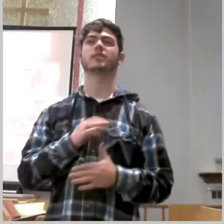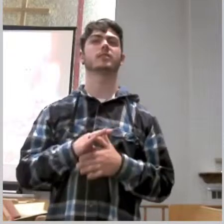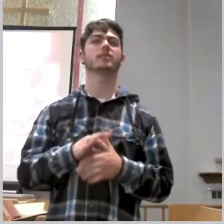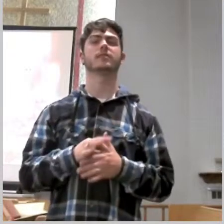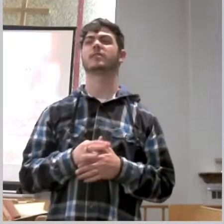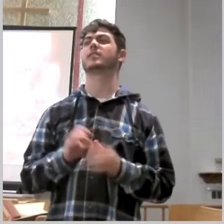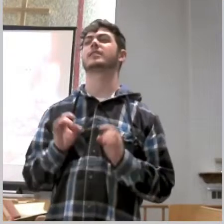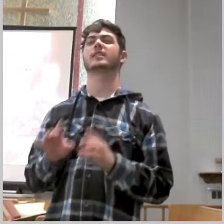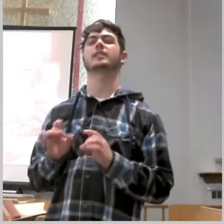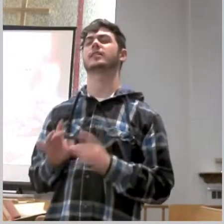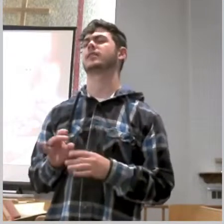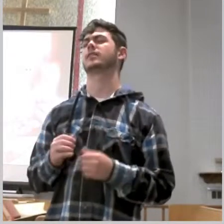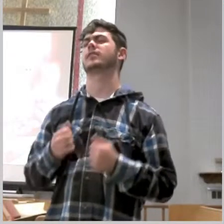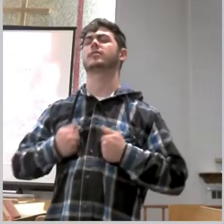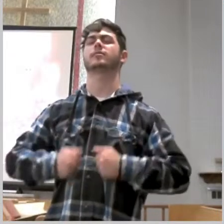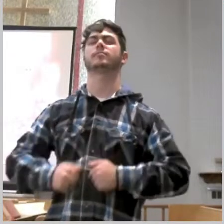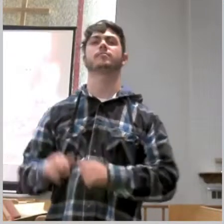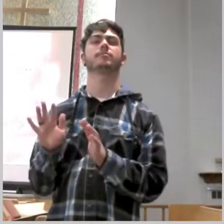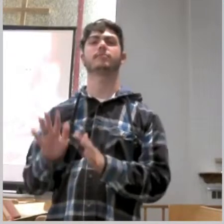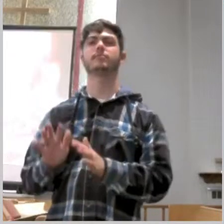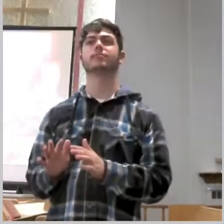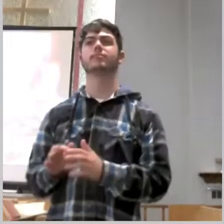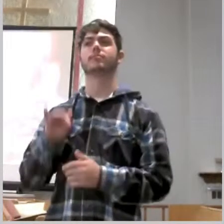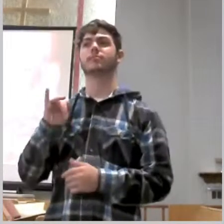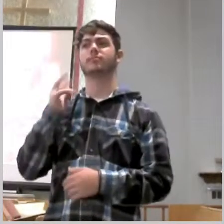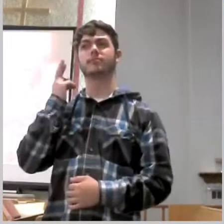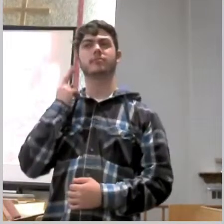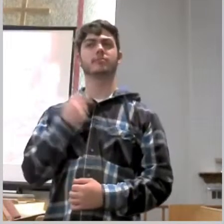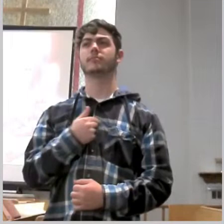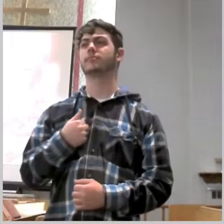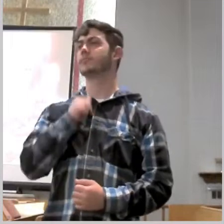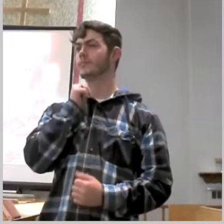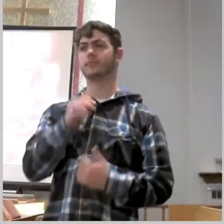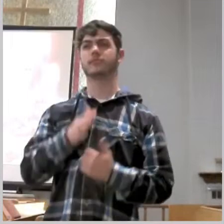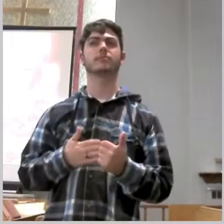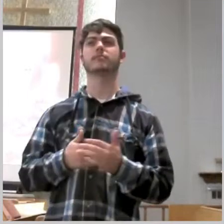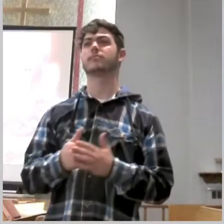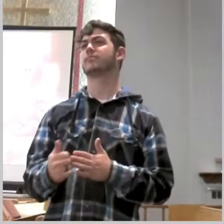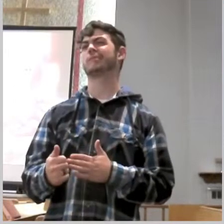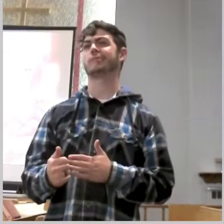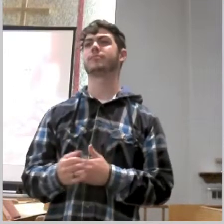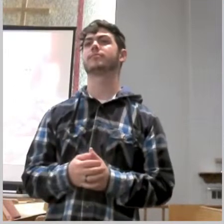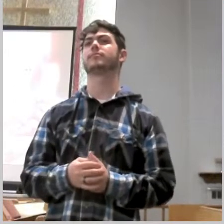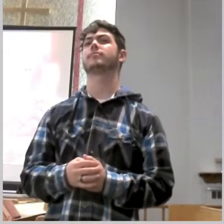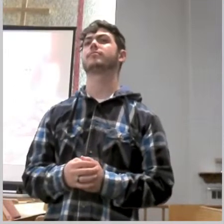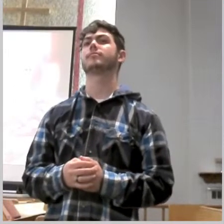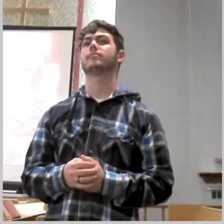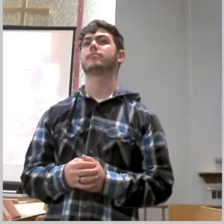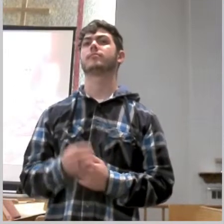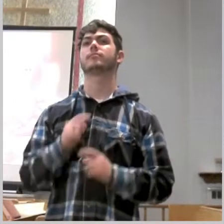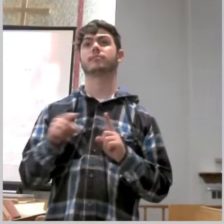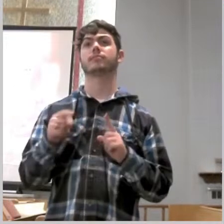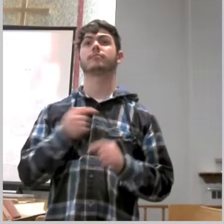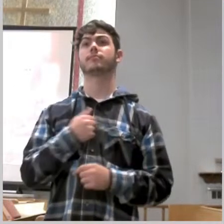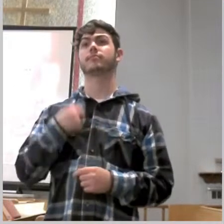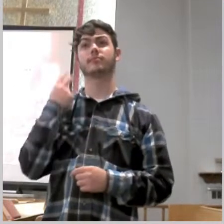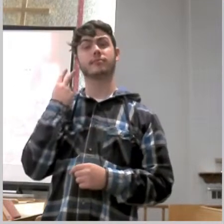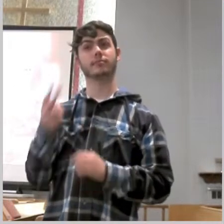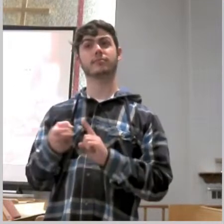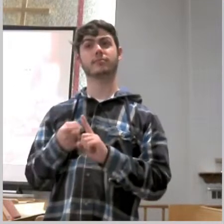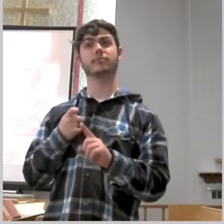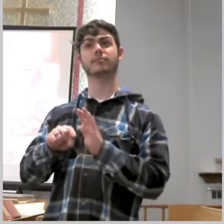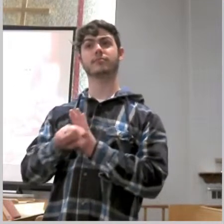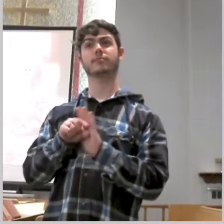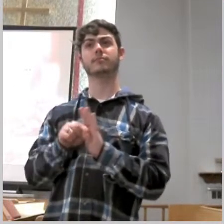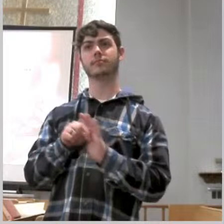unfleshly-like to give sacrificially. That's why it makes us uncomfortable. But we're going to see from the scriptures what we